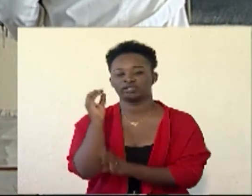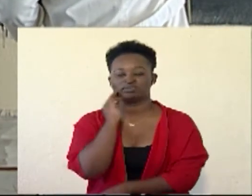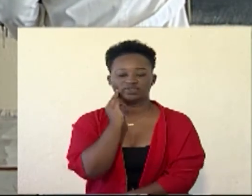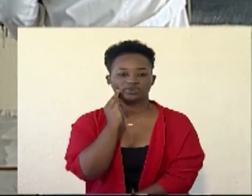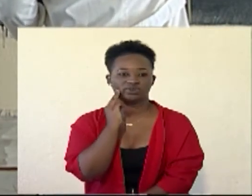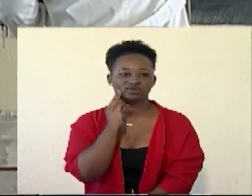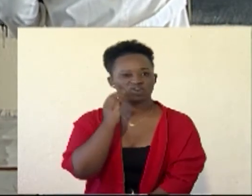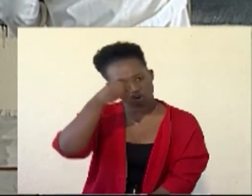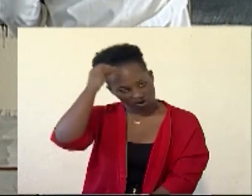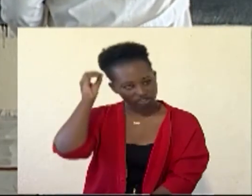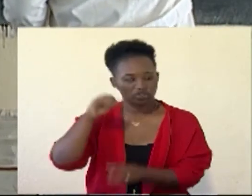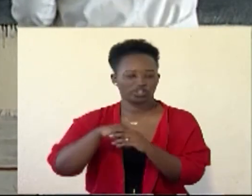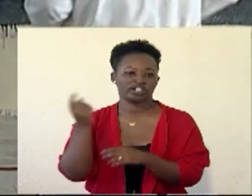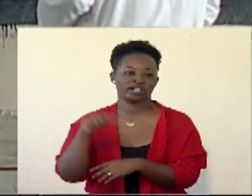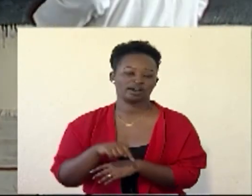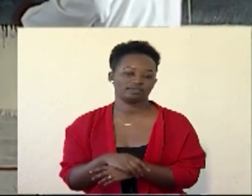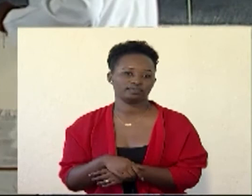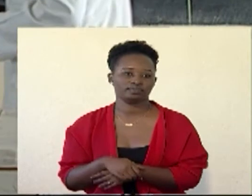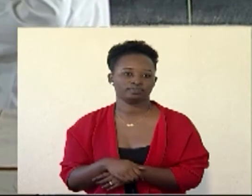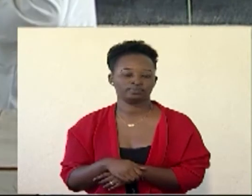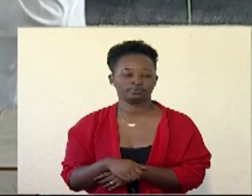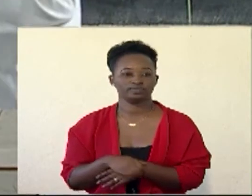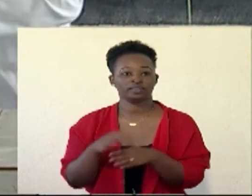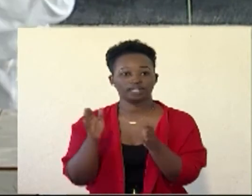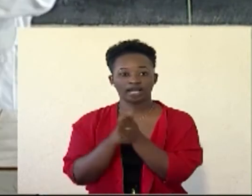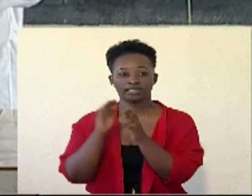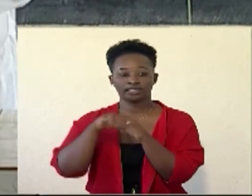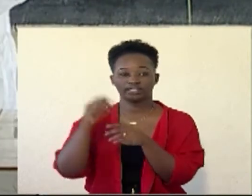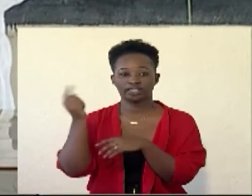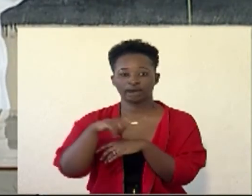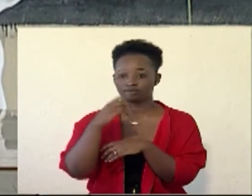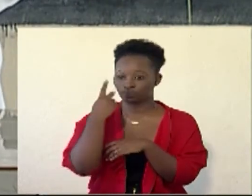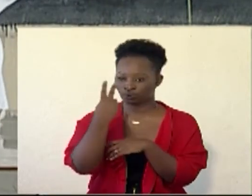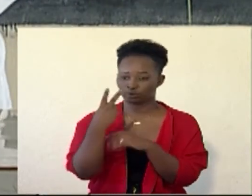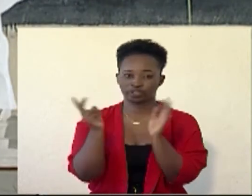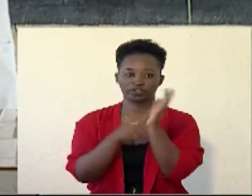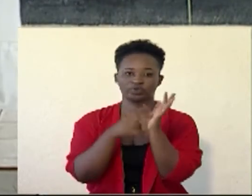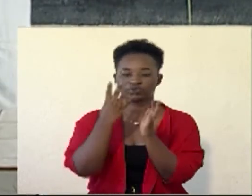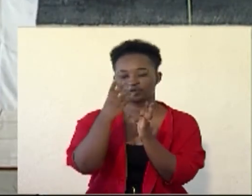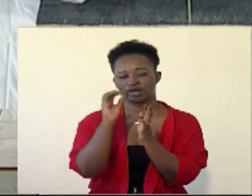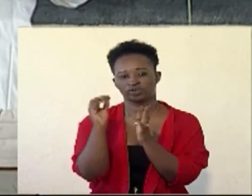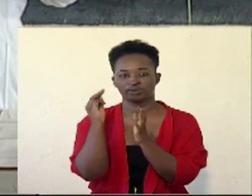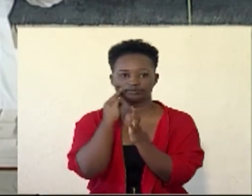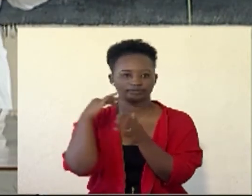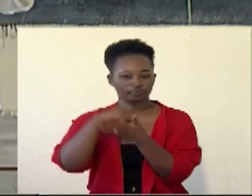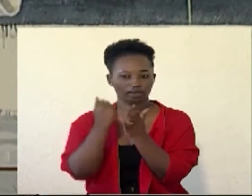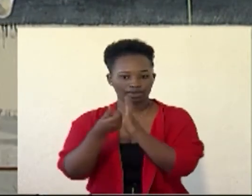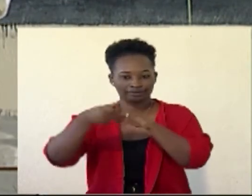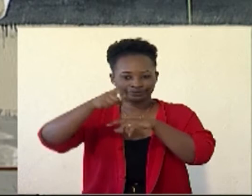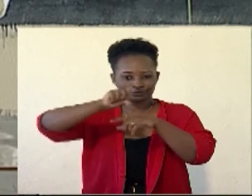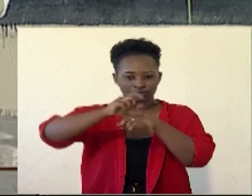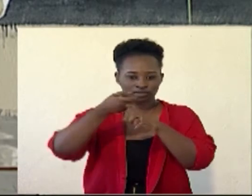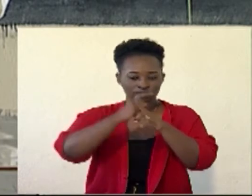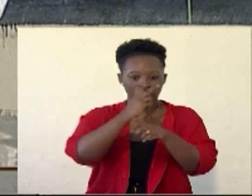income. 200 million. And income 2 is 400 million because it increased from 200